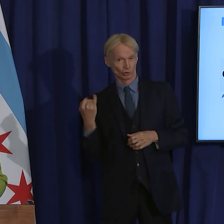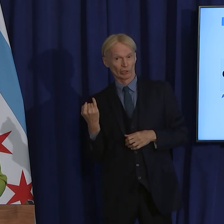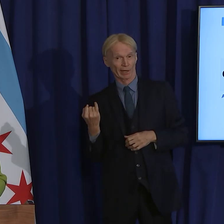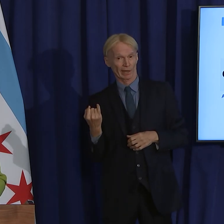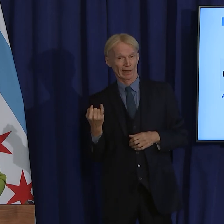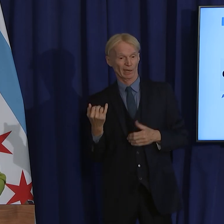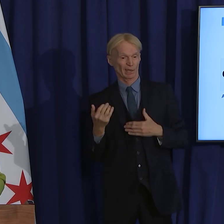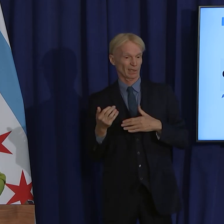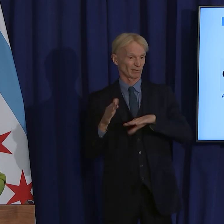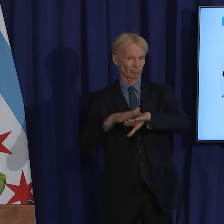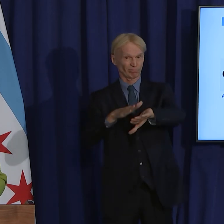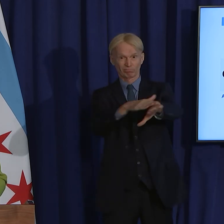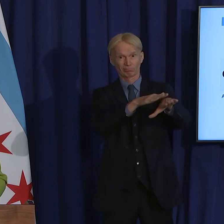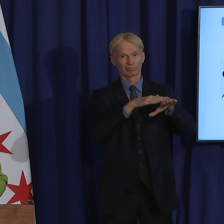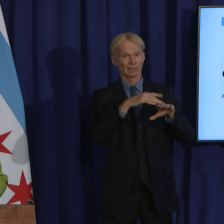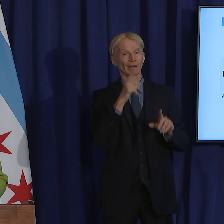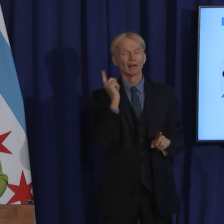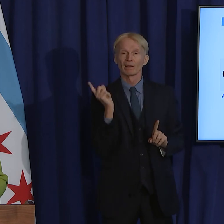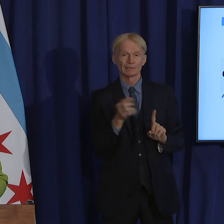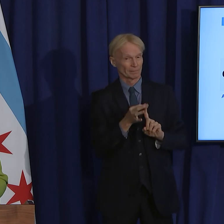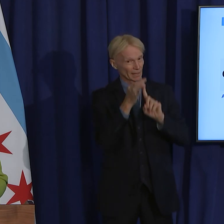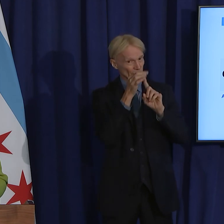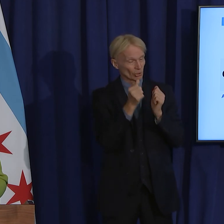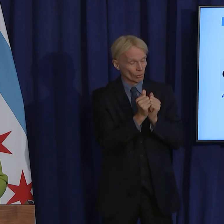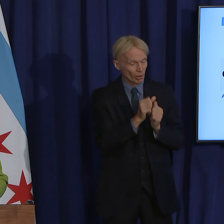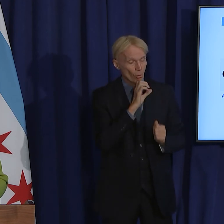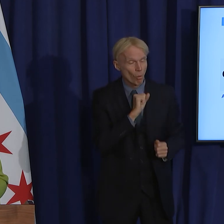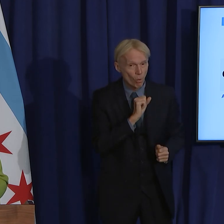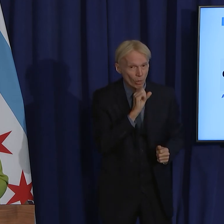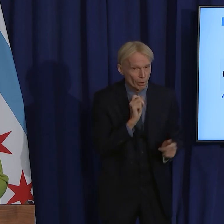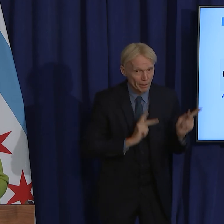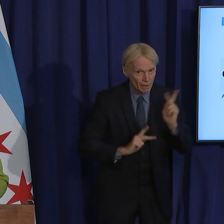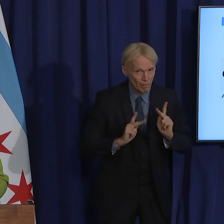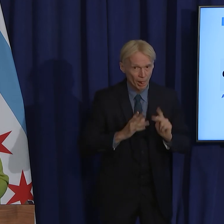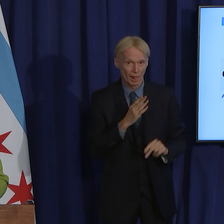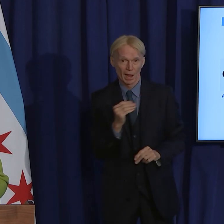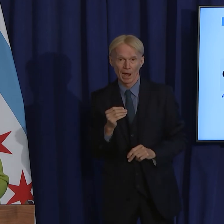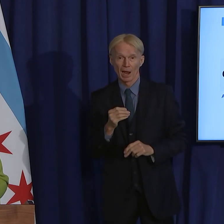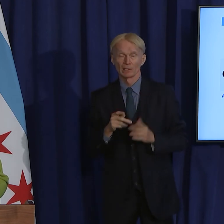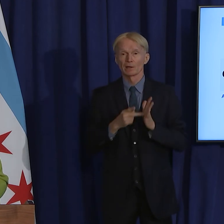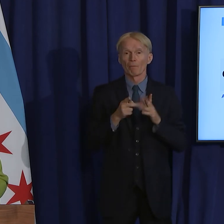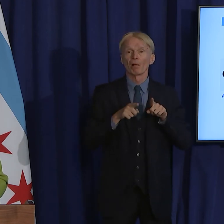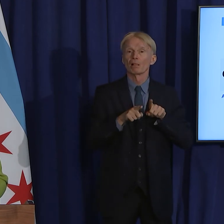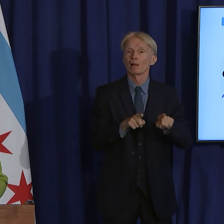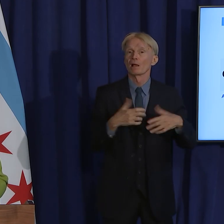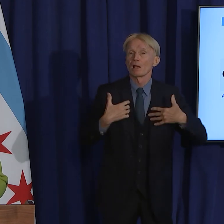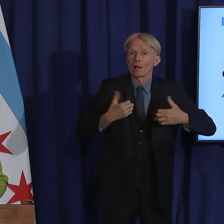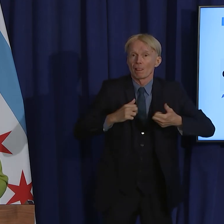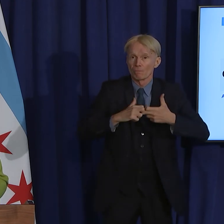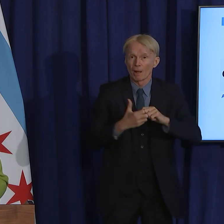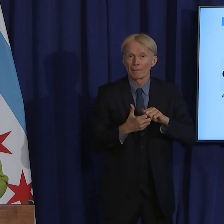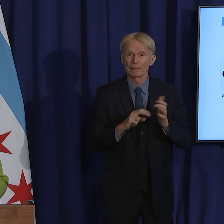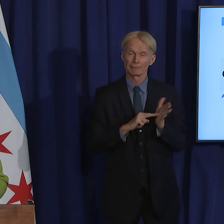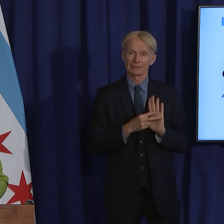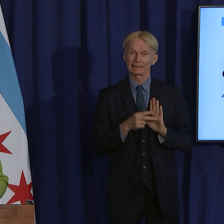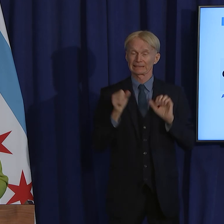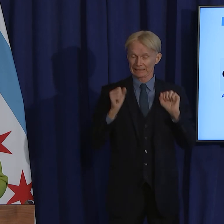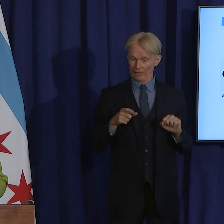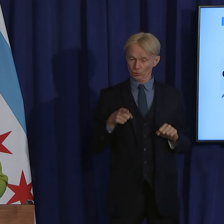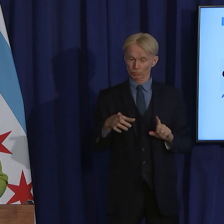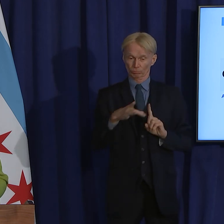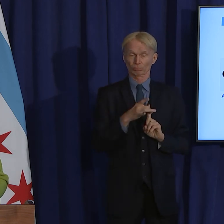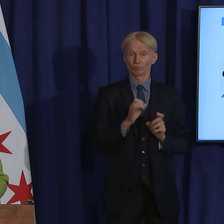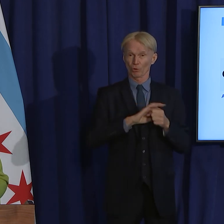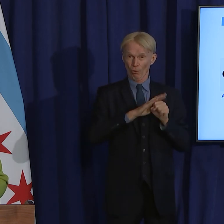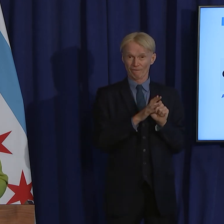that especially older people, and especially with people with underlying conditions, your risk of being hospitalized or dying from